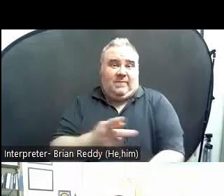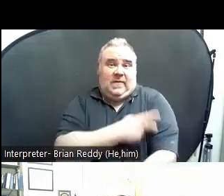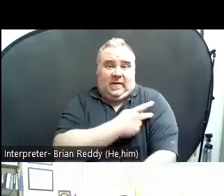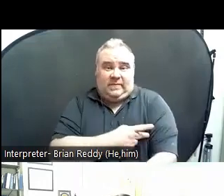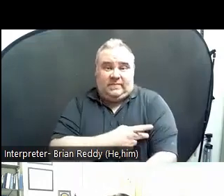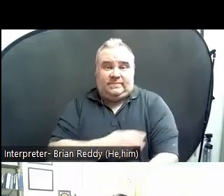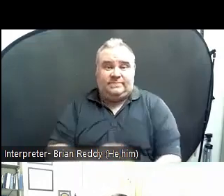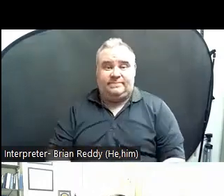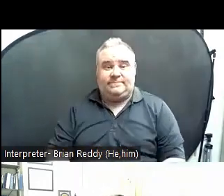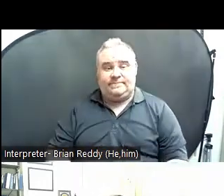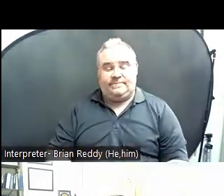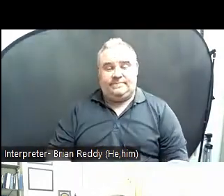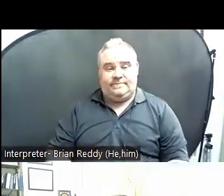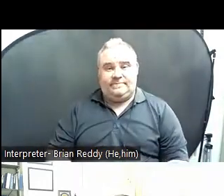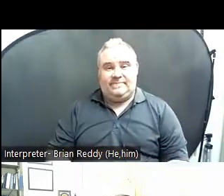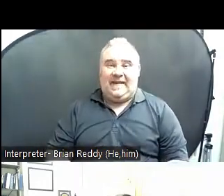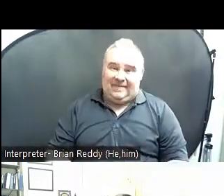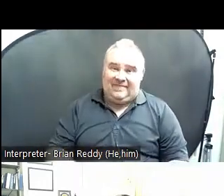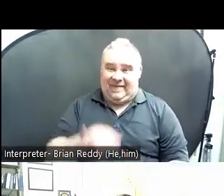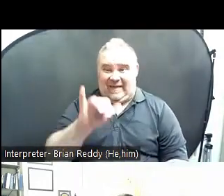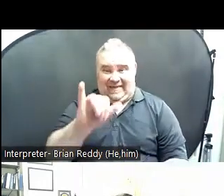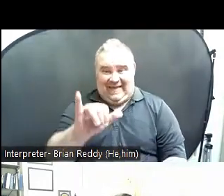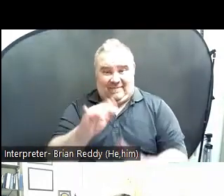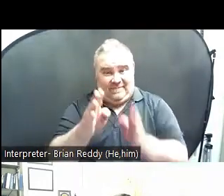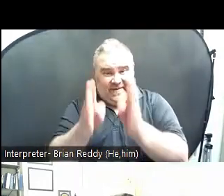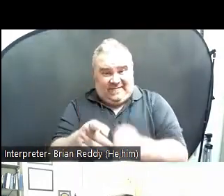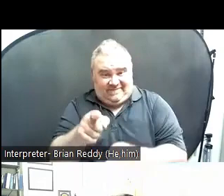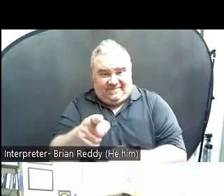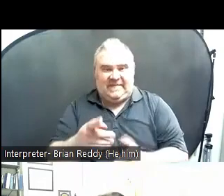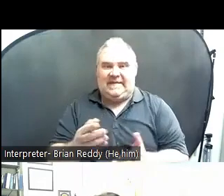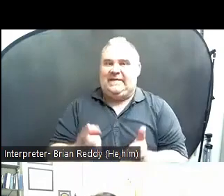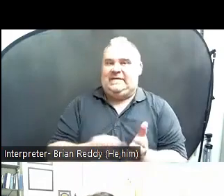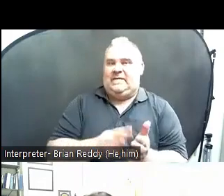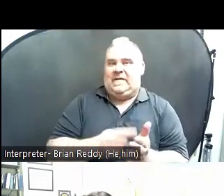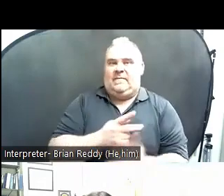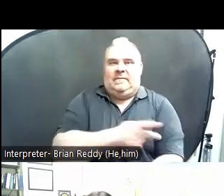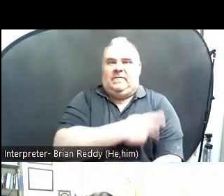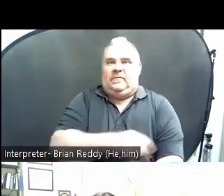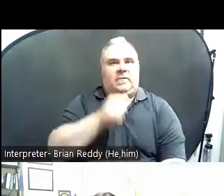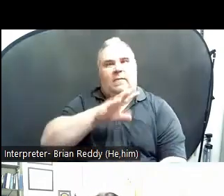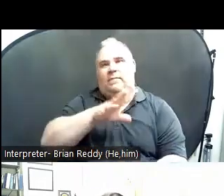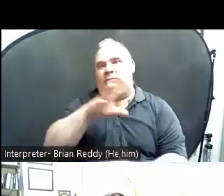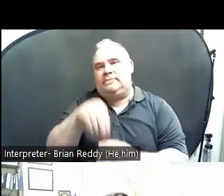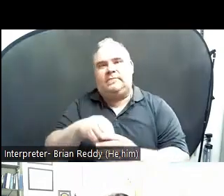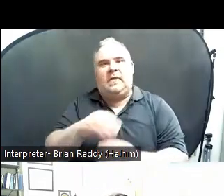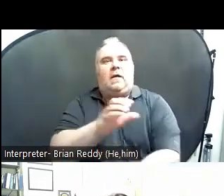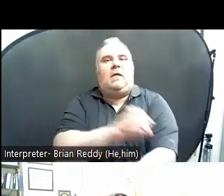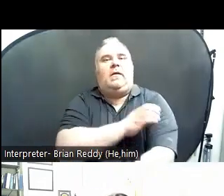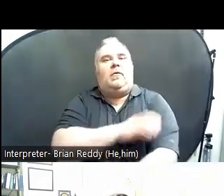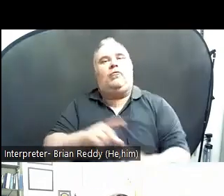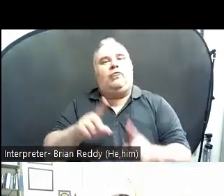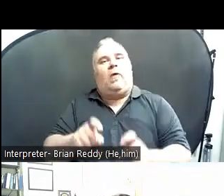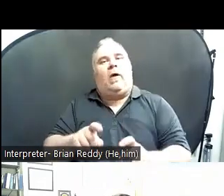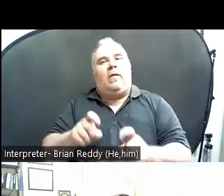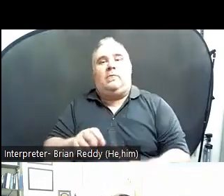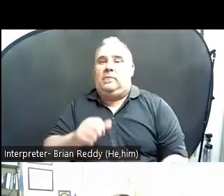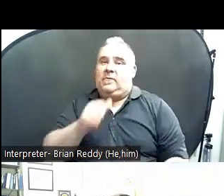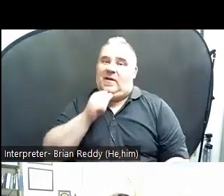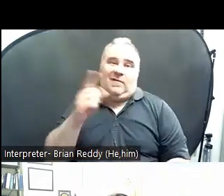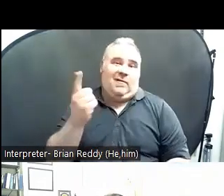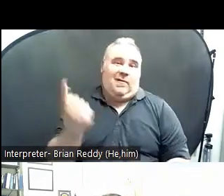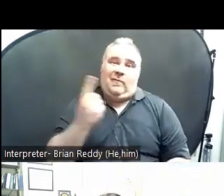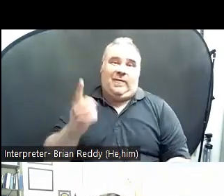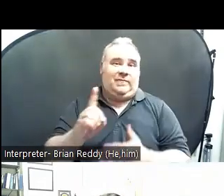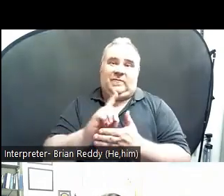Unfortunately, patients like this one do not participate often in clinical trials, because our clinical trials are not always